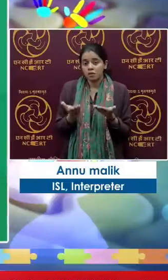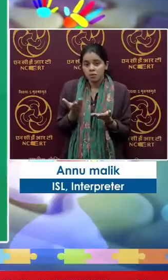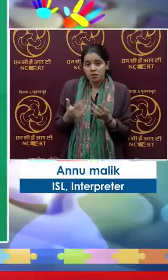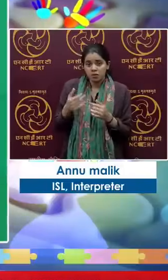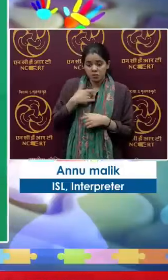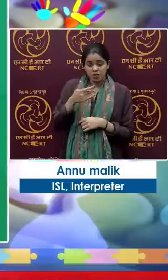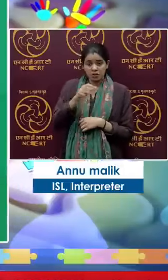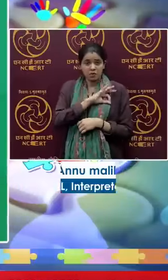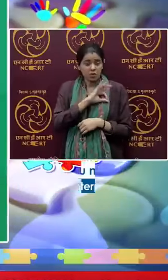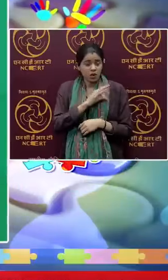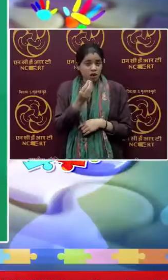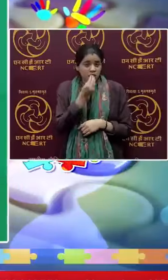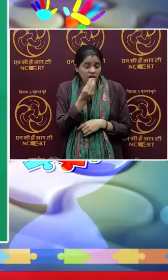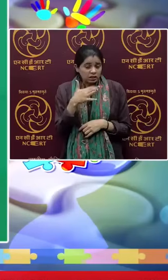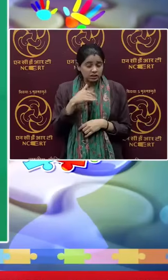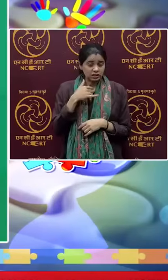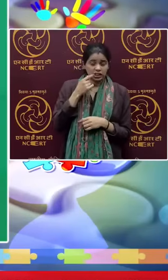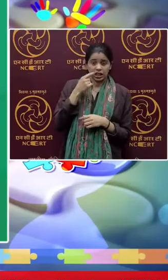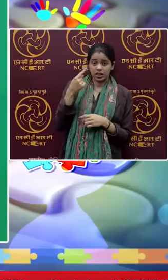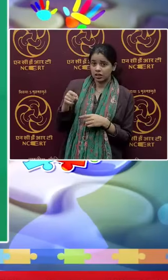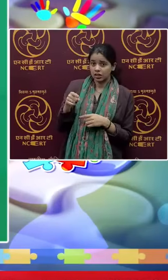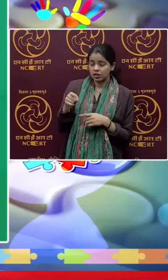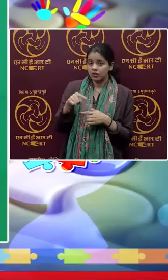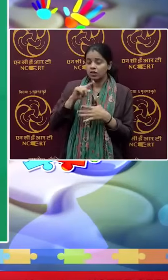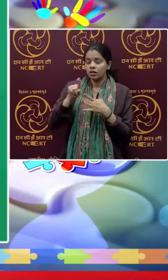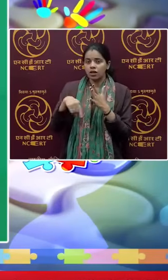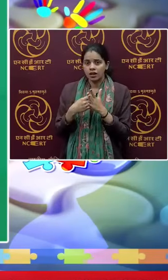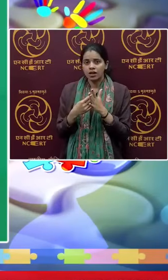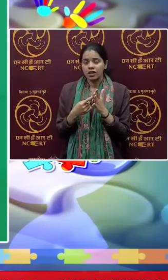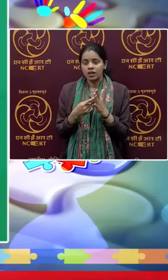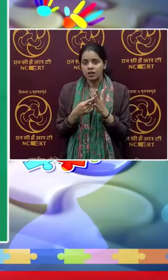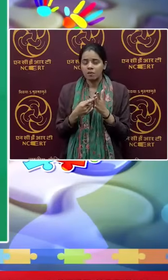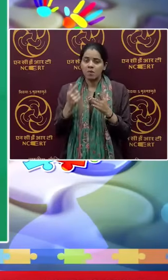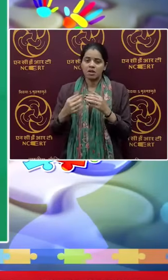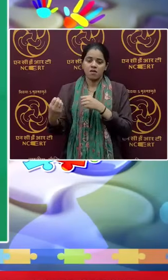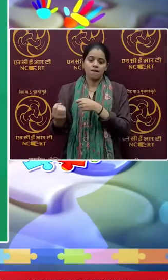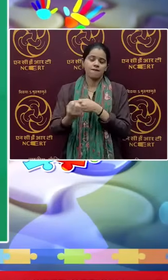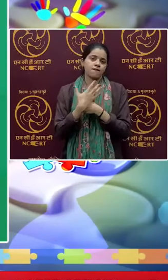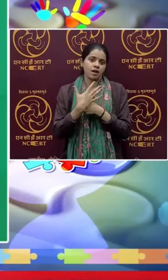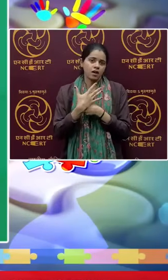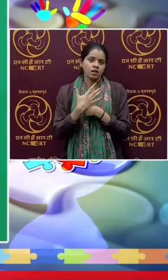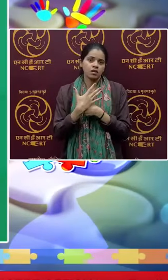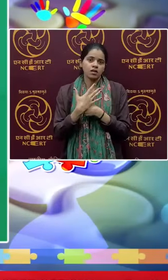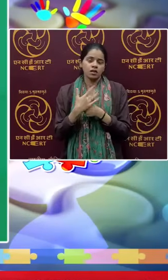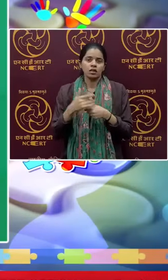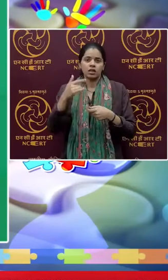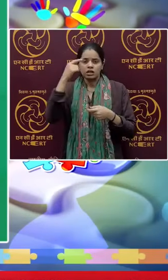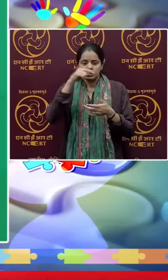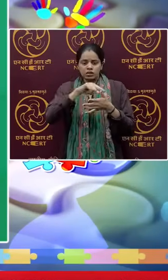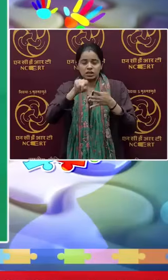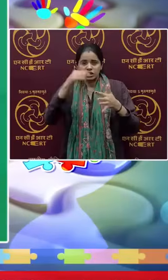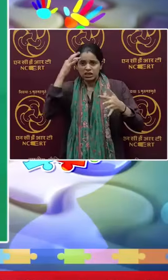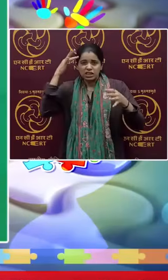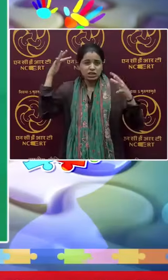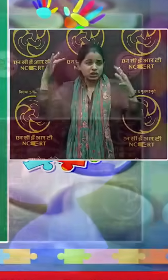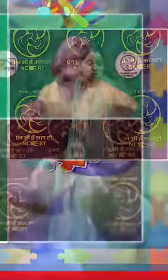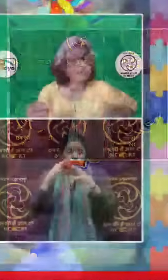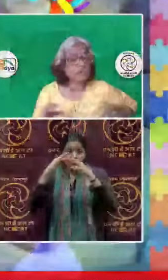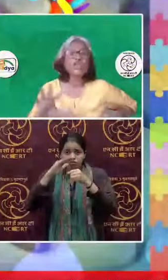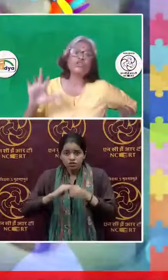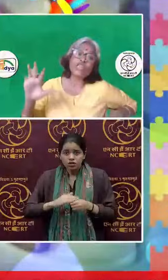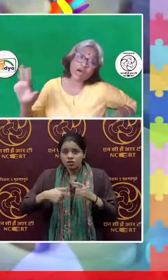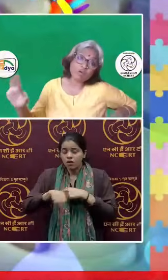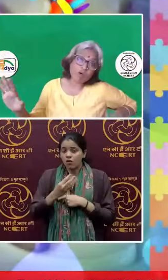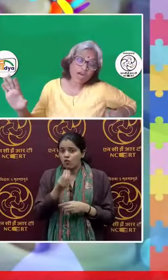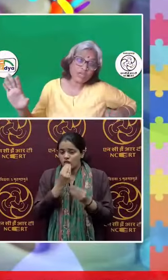like the food is one part of it, but it is causing him to have a lot of sensory stress by taking a certain kind of